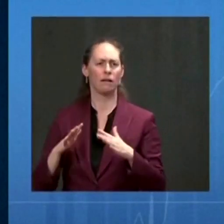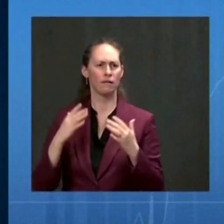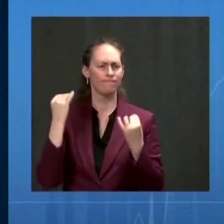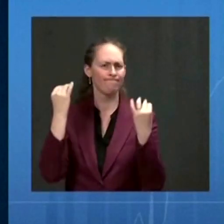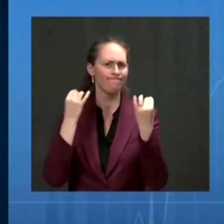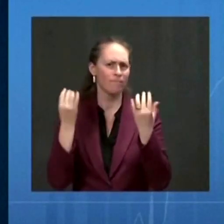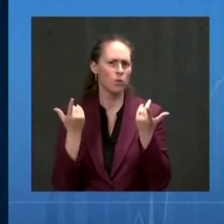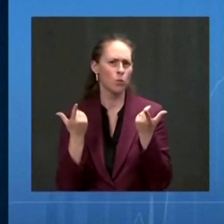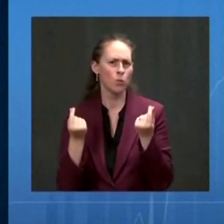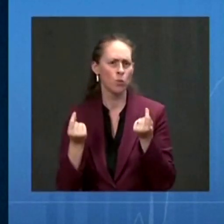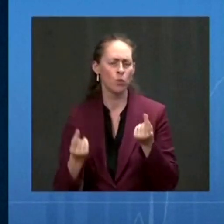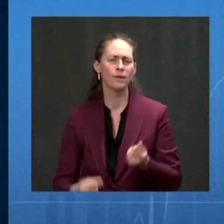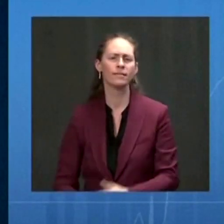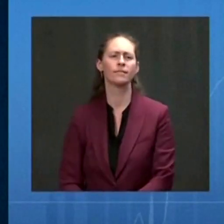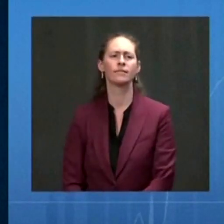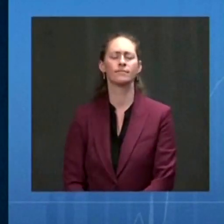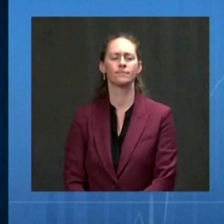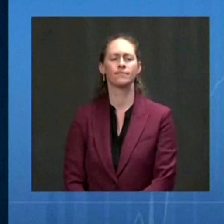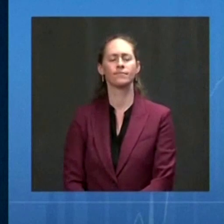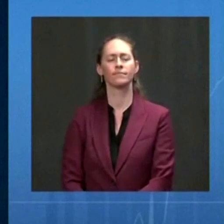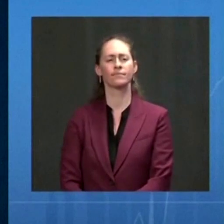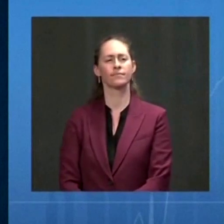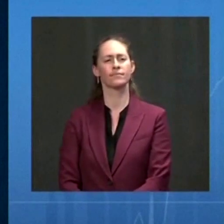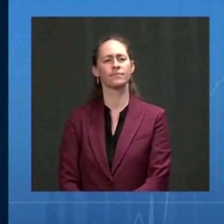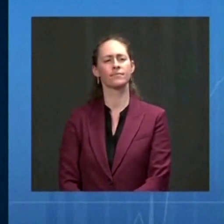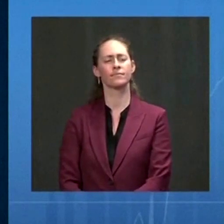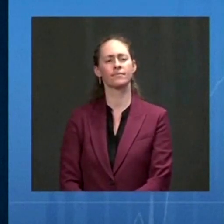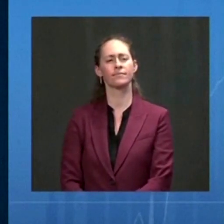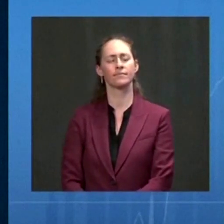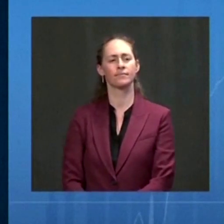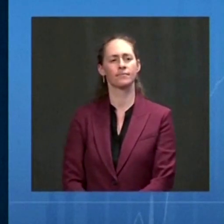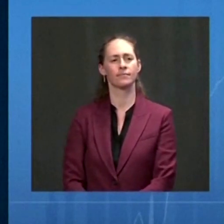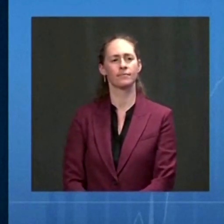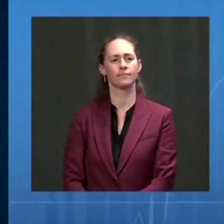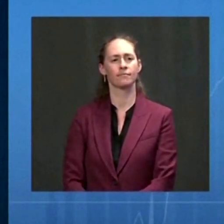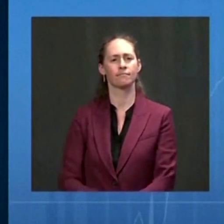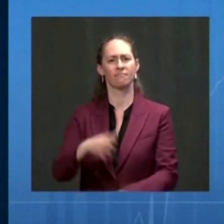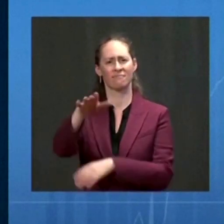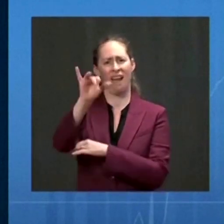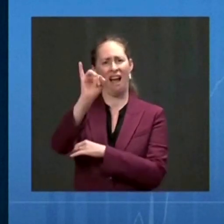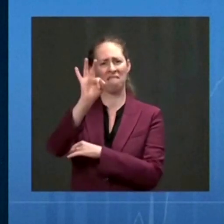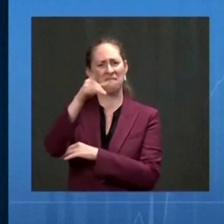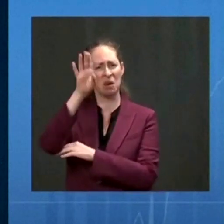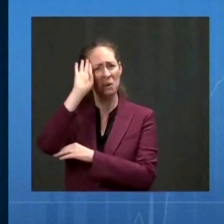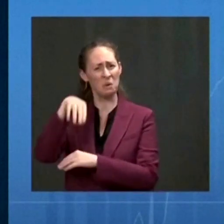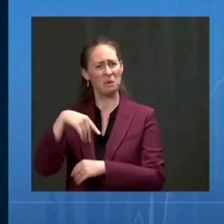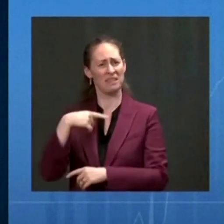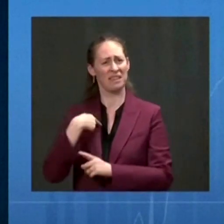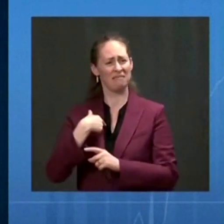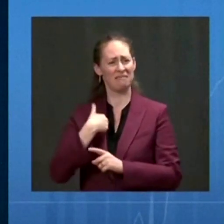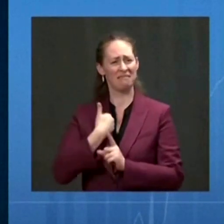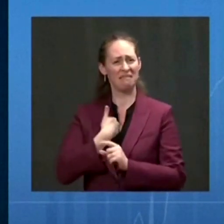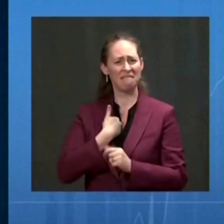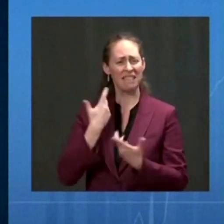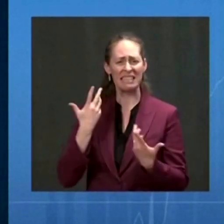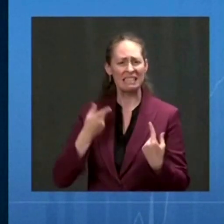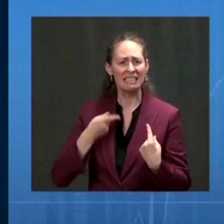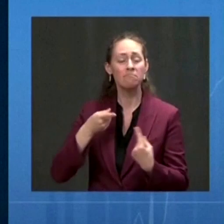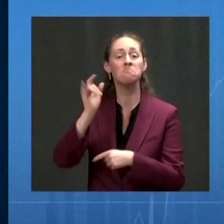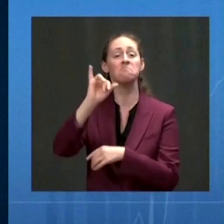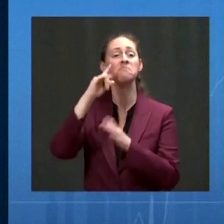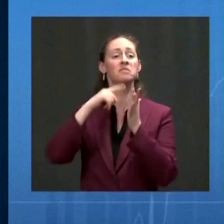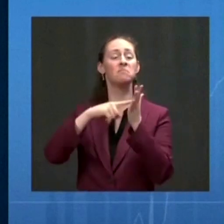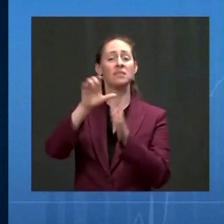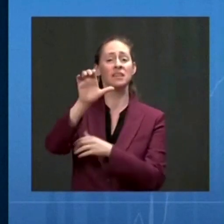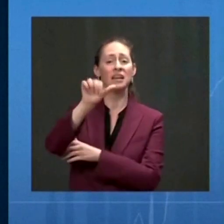who are immune compromised, such as people who have had organ transplant and some cancer patients, may not have had an